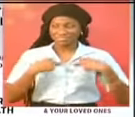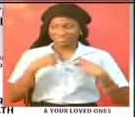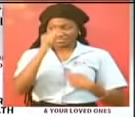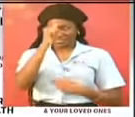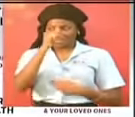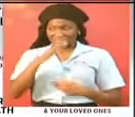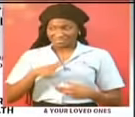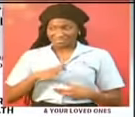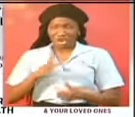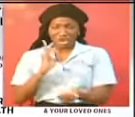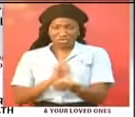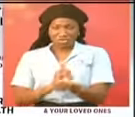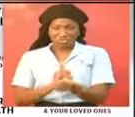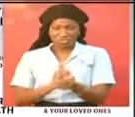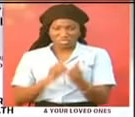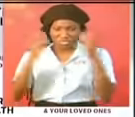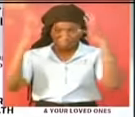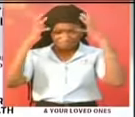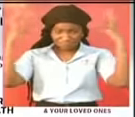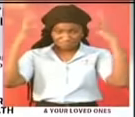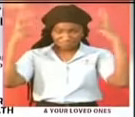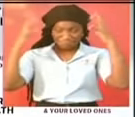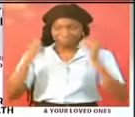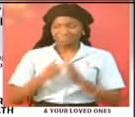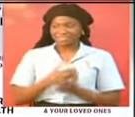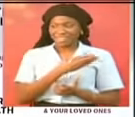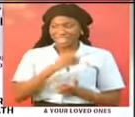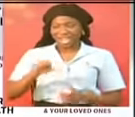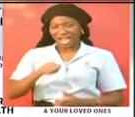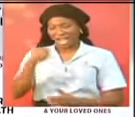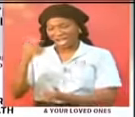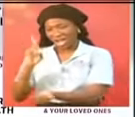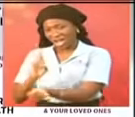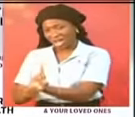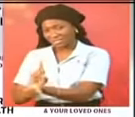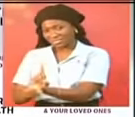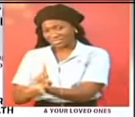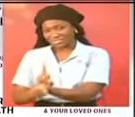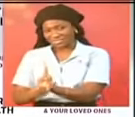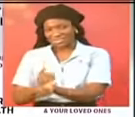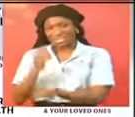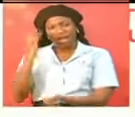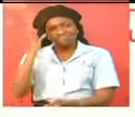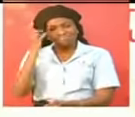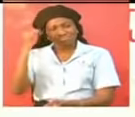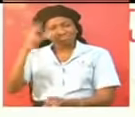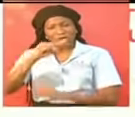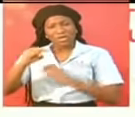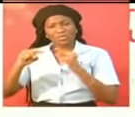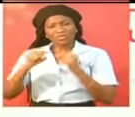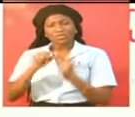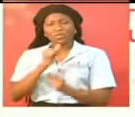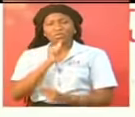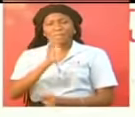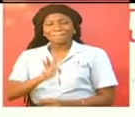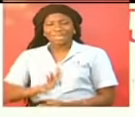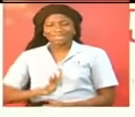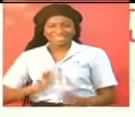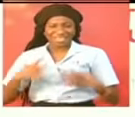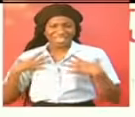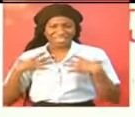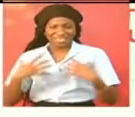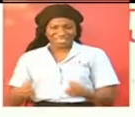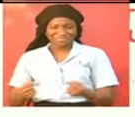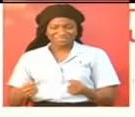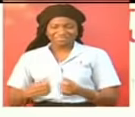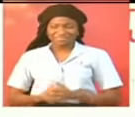Ministry of Health, and Dr. Adesh Surju Singh, Director in the Directorate of Women's Health, Ministry of Health. I am Al